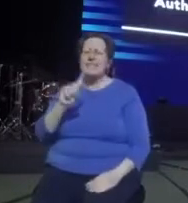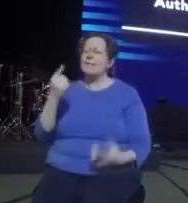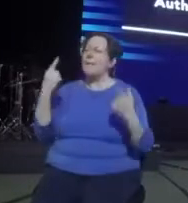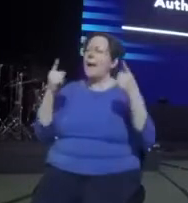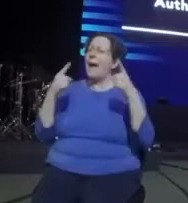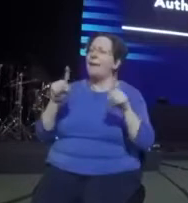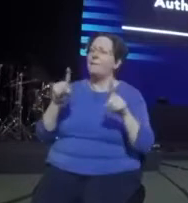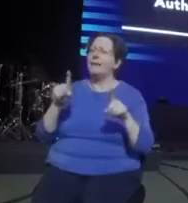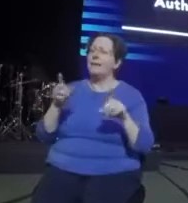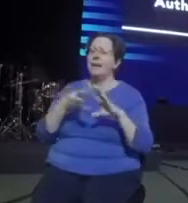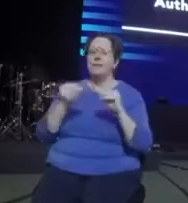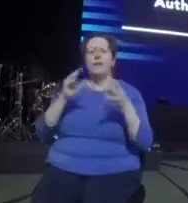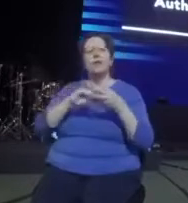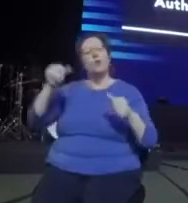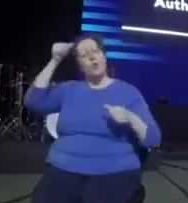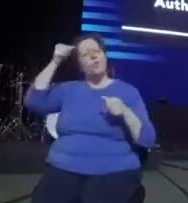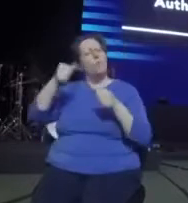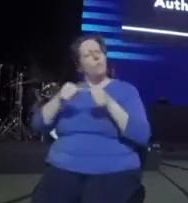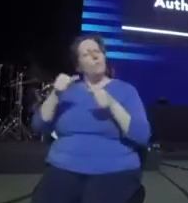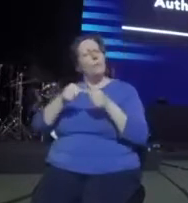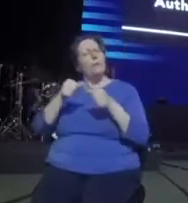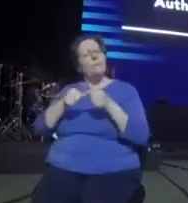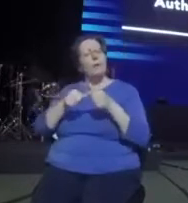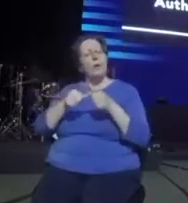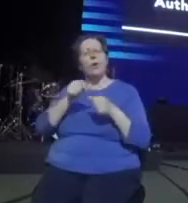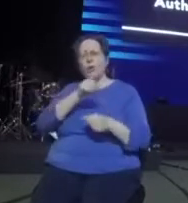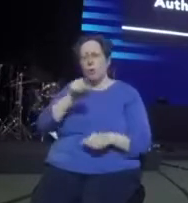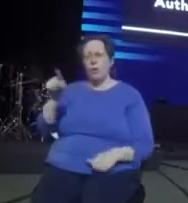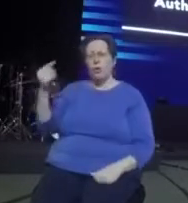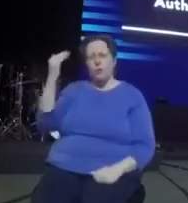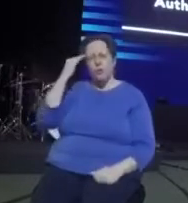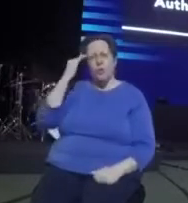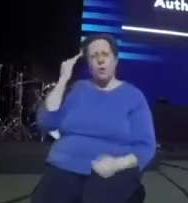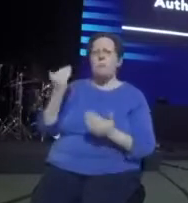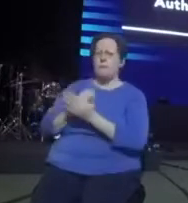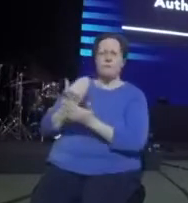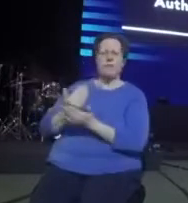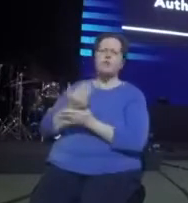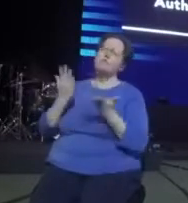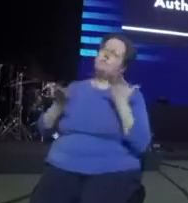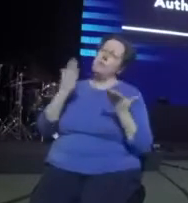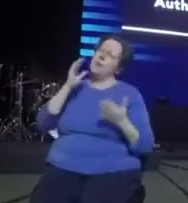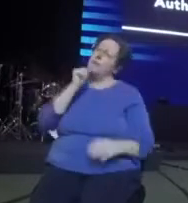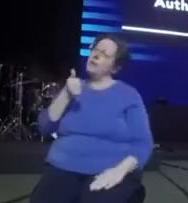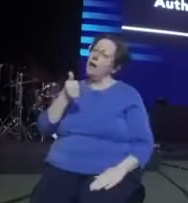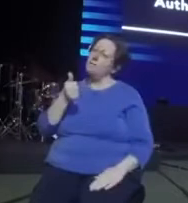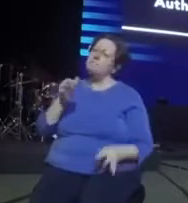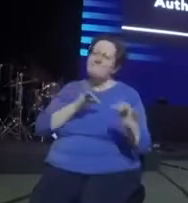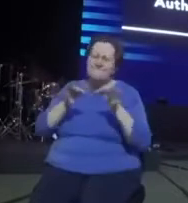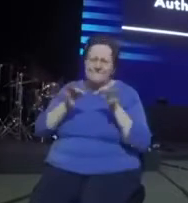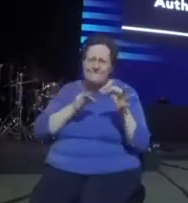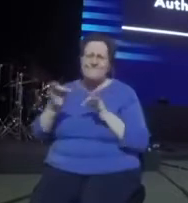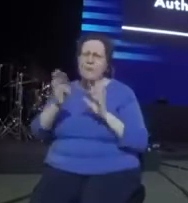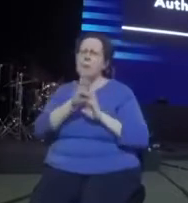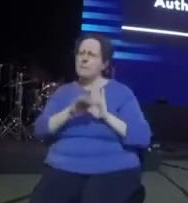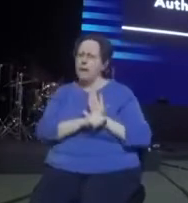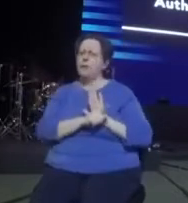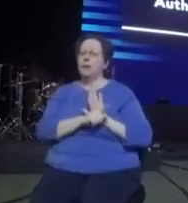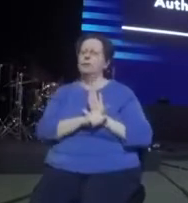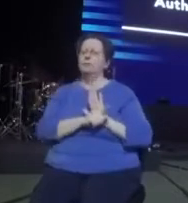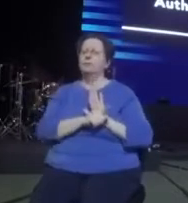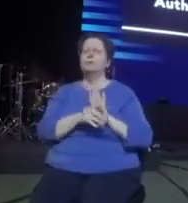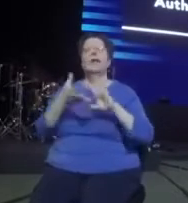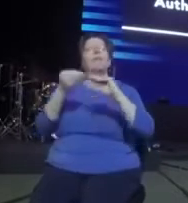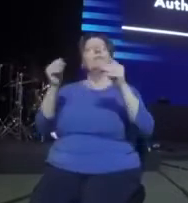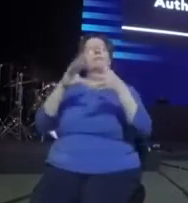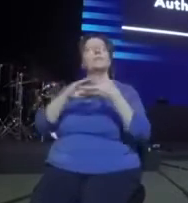taking place. You remember the story. Maybe some of you knew and don't remember the story, but let's just talk about it for a few moments. This is